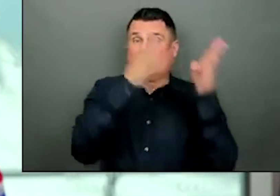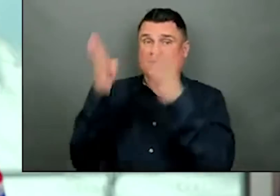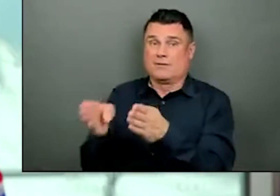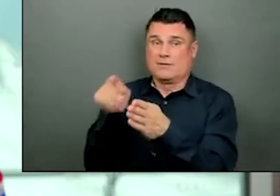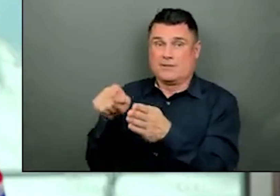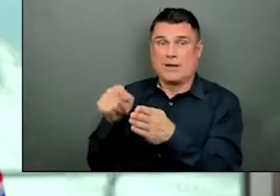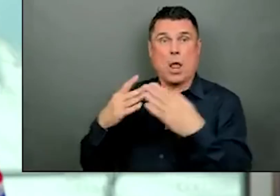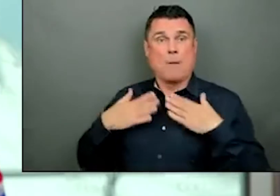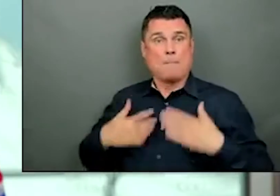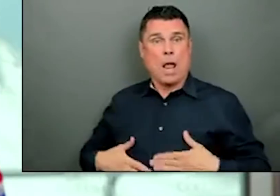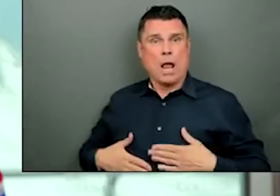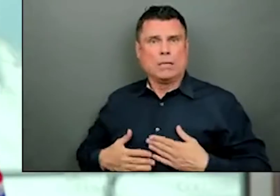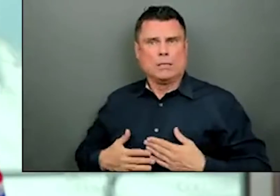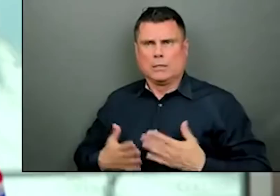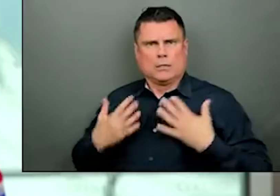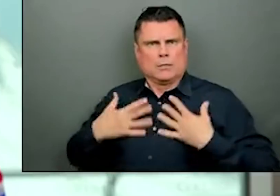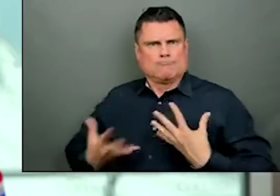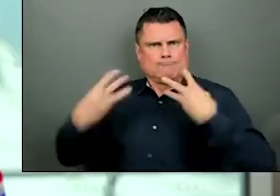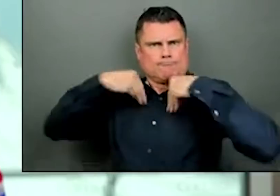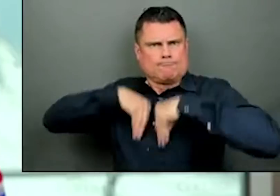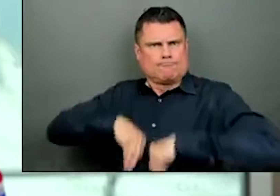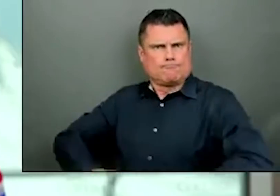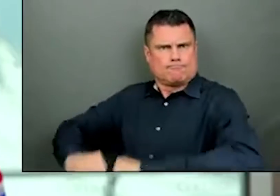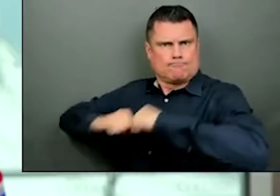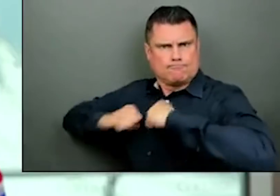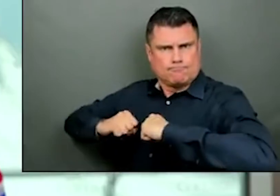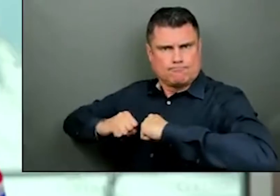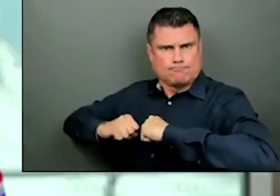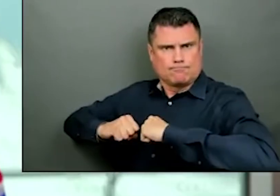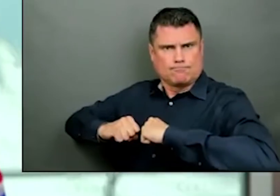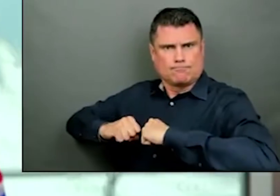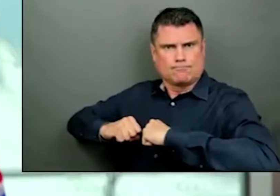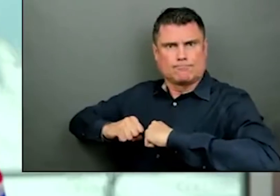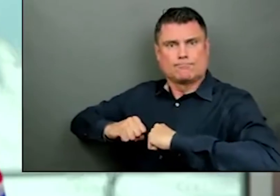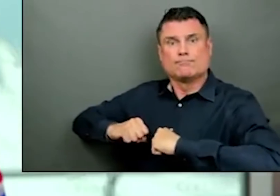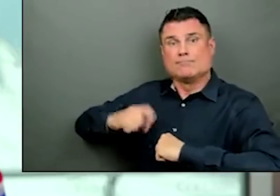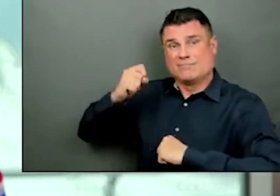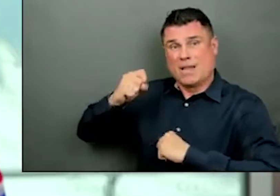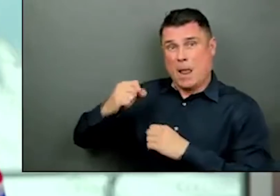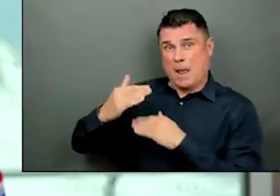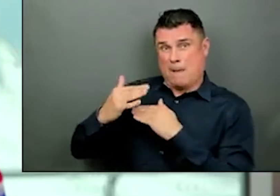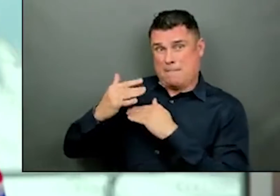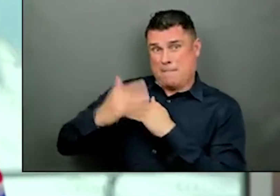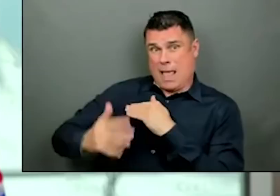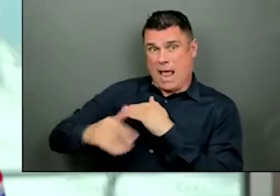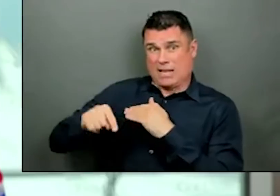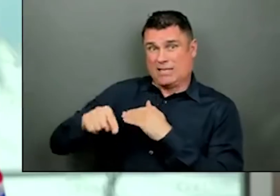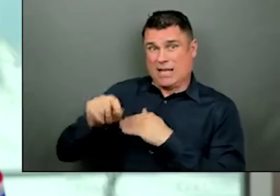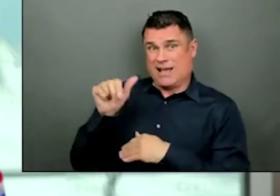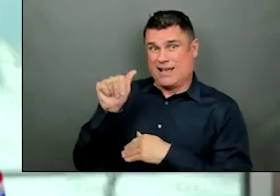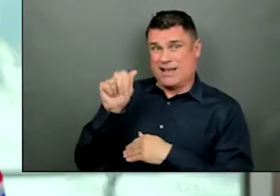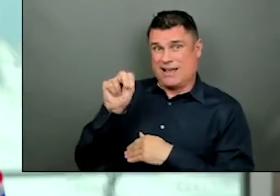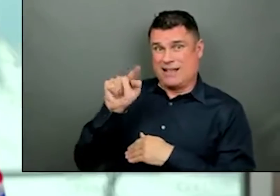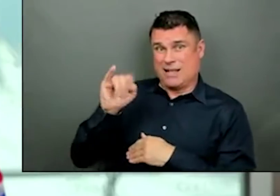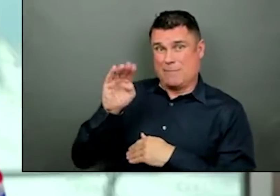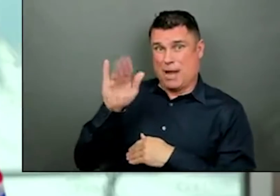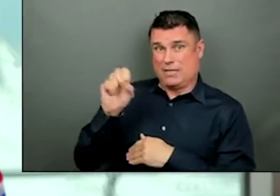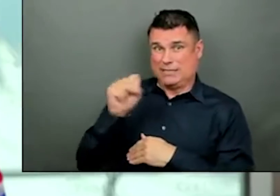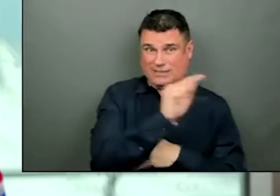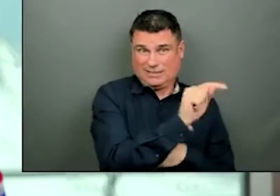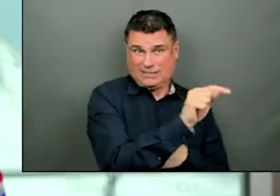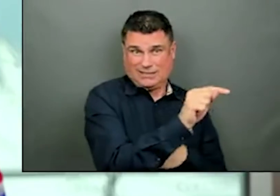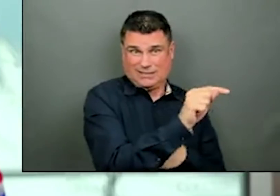what we call the cell-mediated immunity. So triggering of the B cells and the memory cells in our body that activate